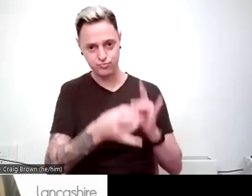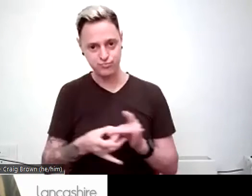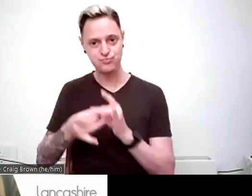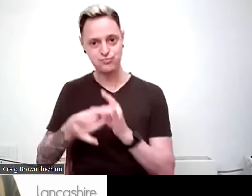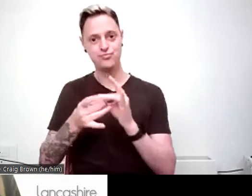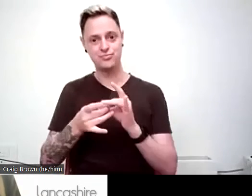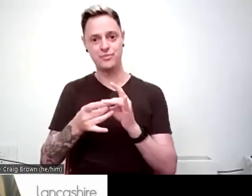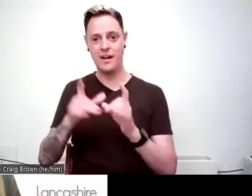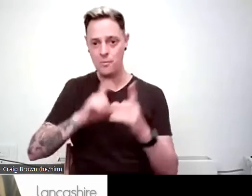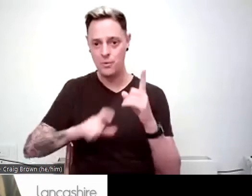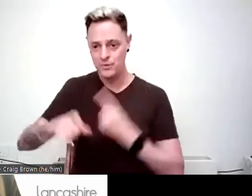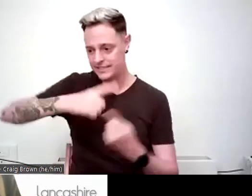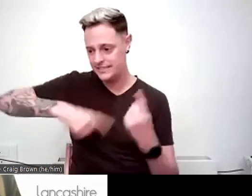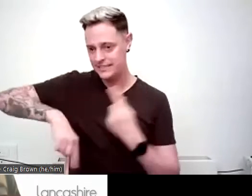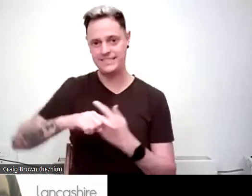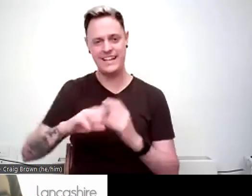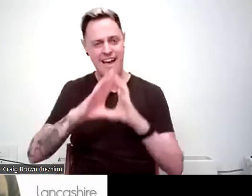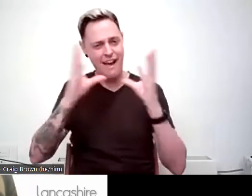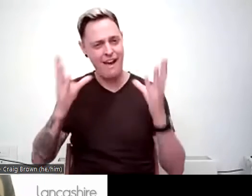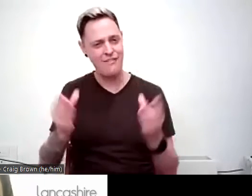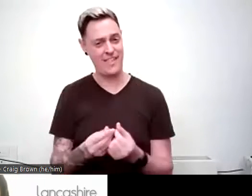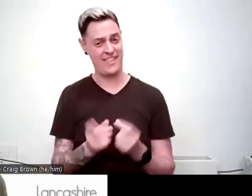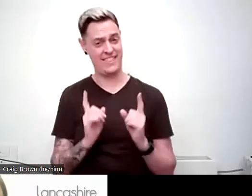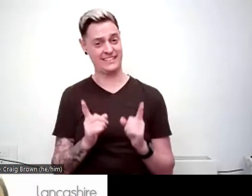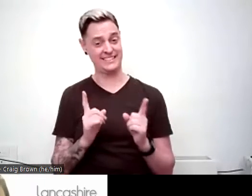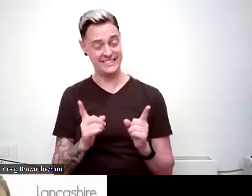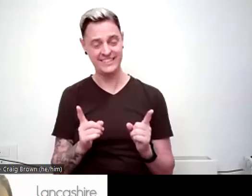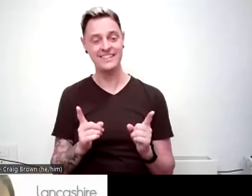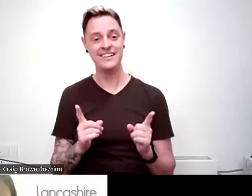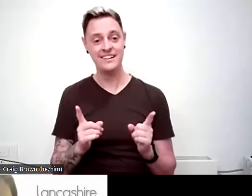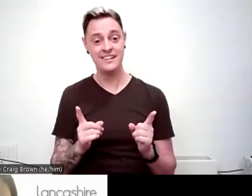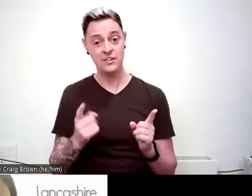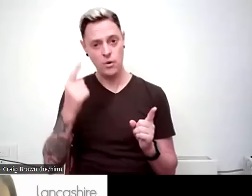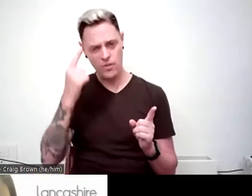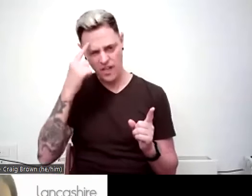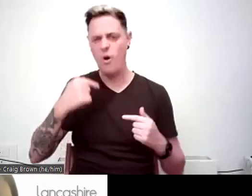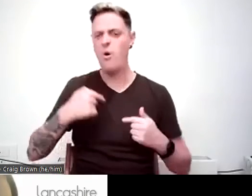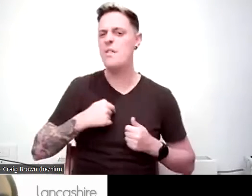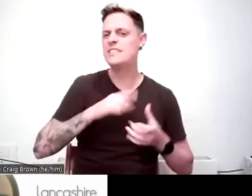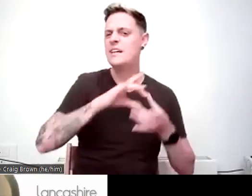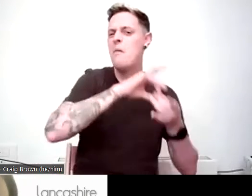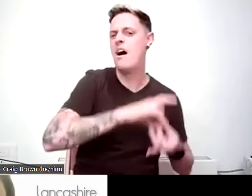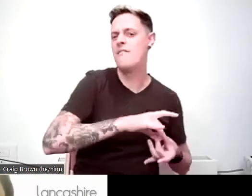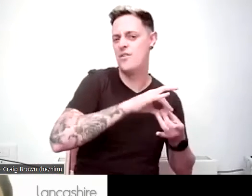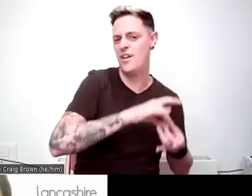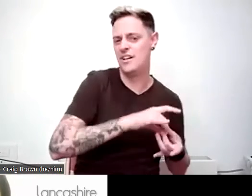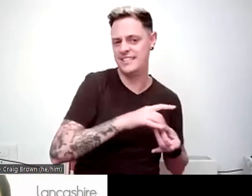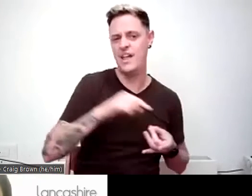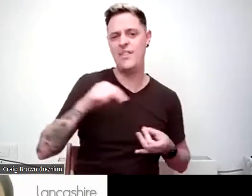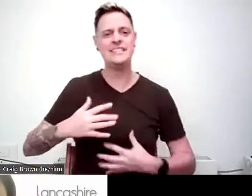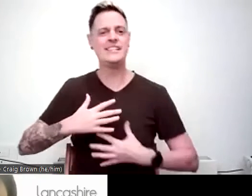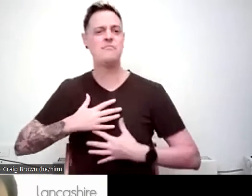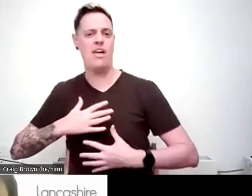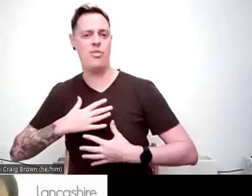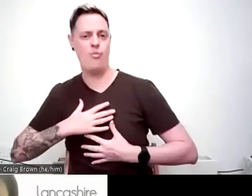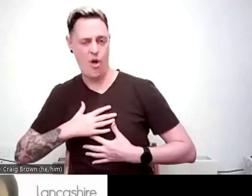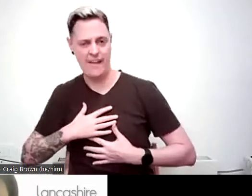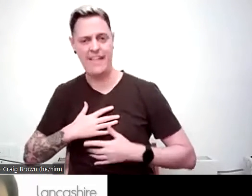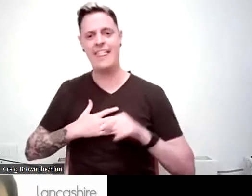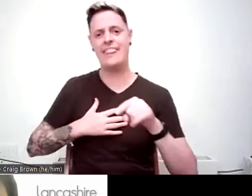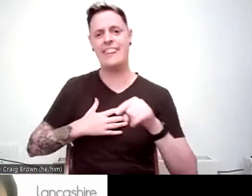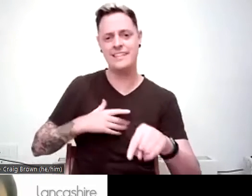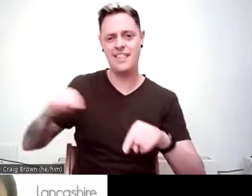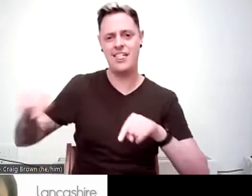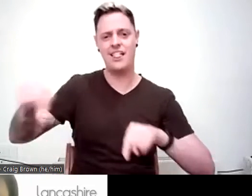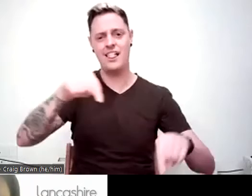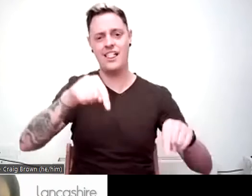from the fact that it is yoga, because I think sometimes it can be like, oh well, this is mindfulness and this is breath work and this is, but actually these things have been around